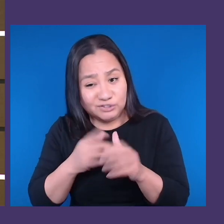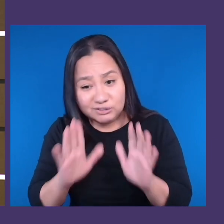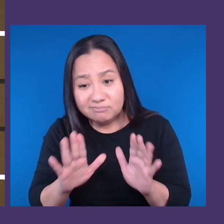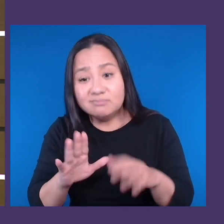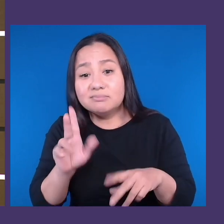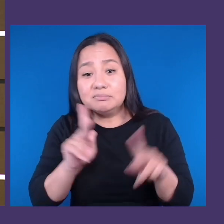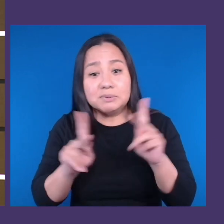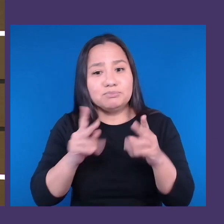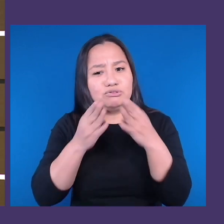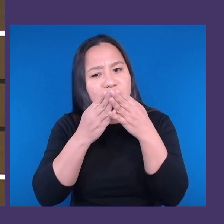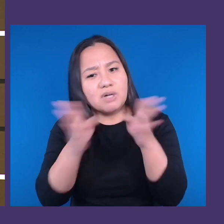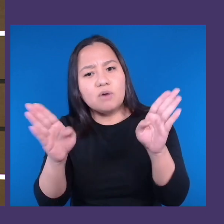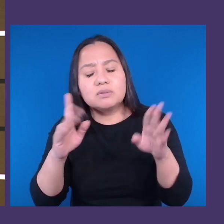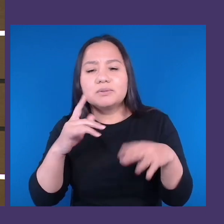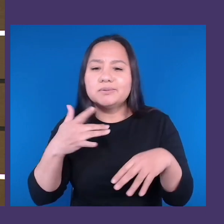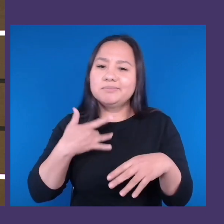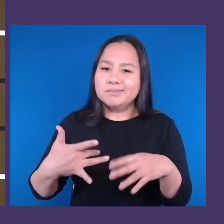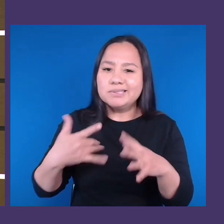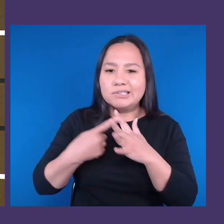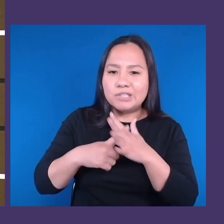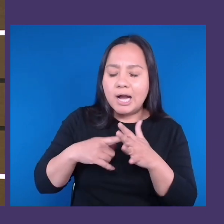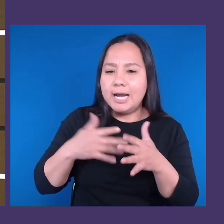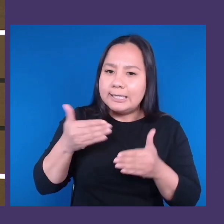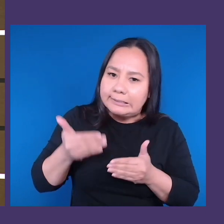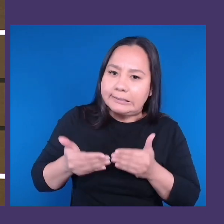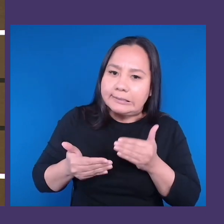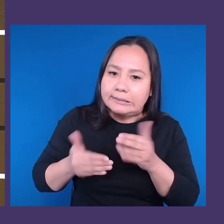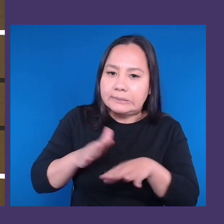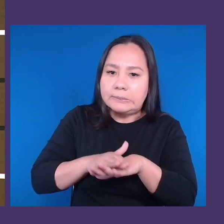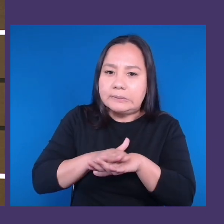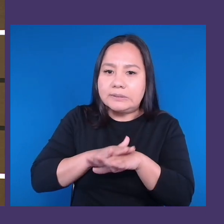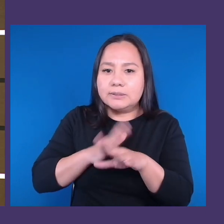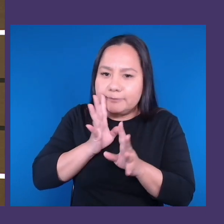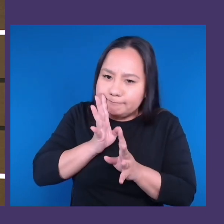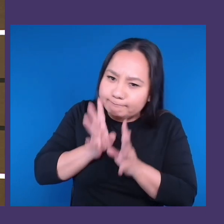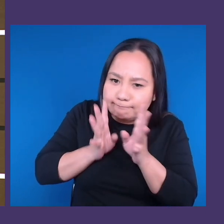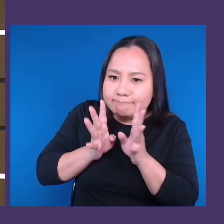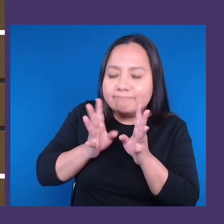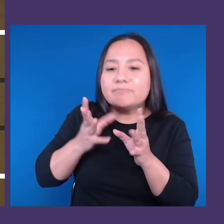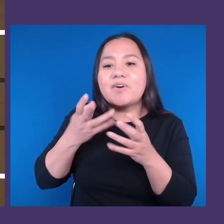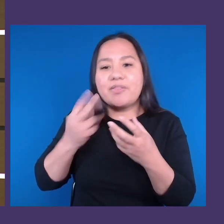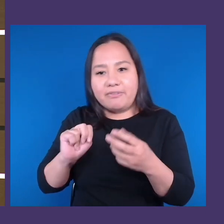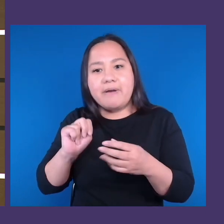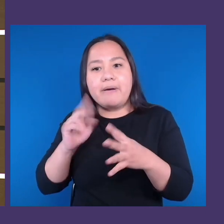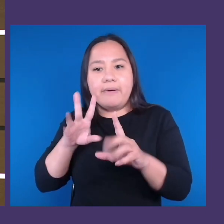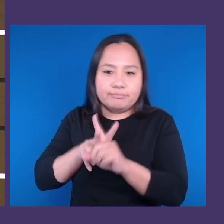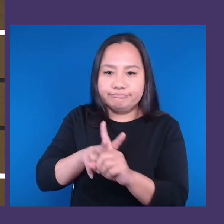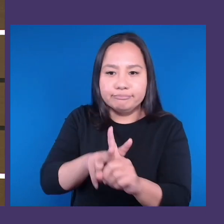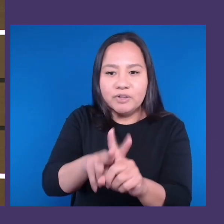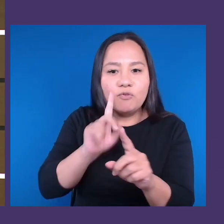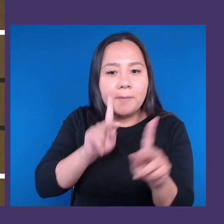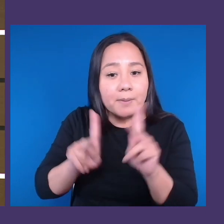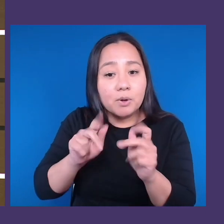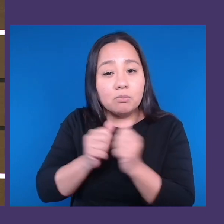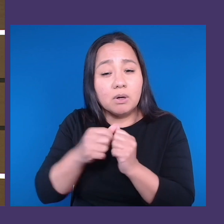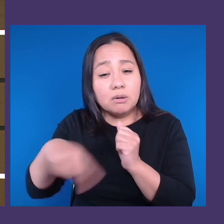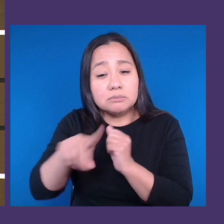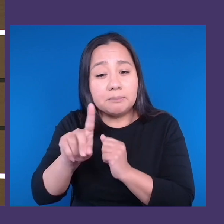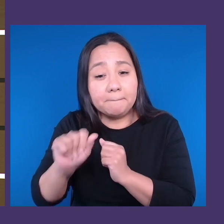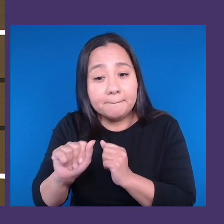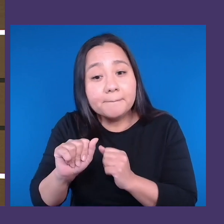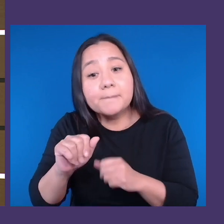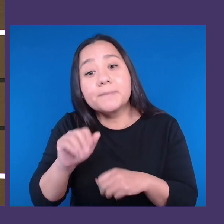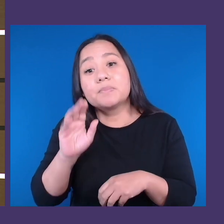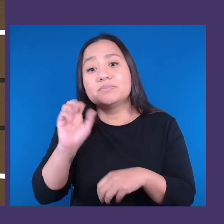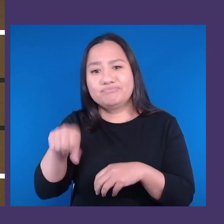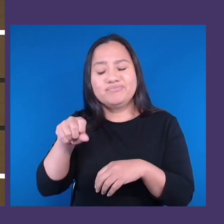take inventions and then adapt them for people with disabilities. It took until the